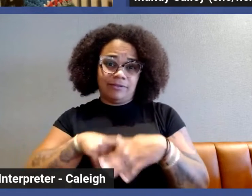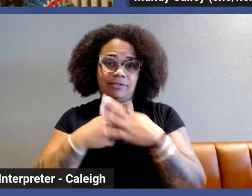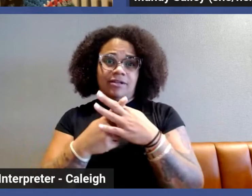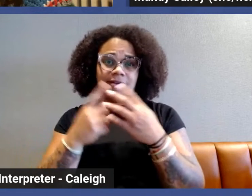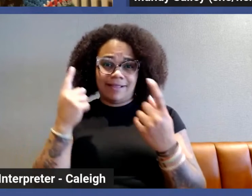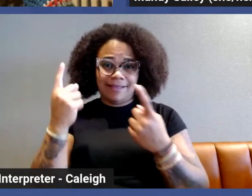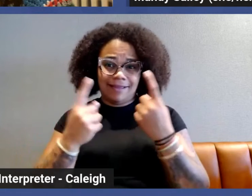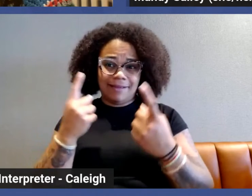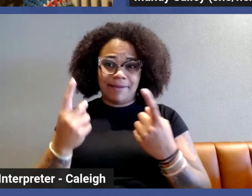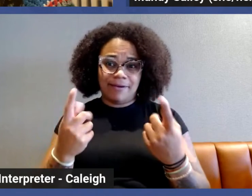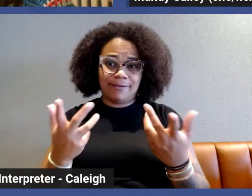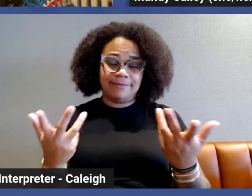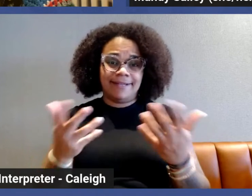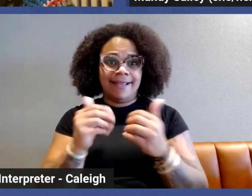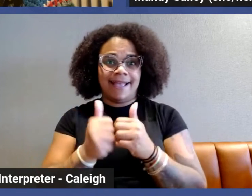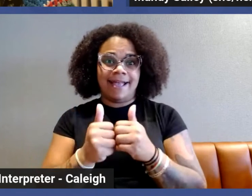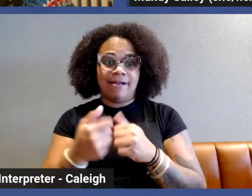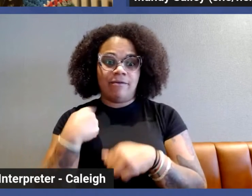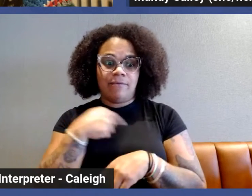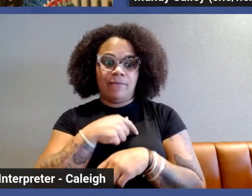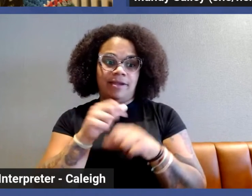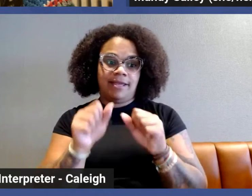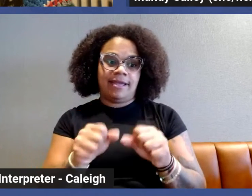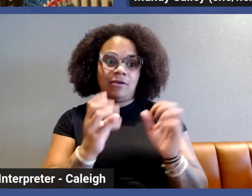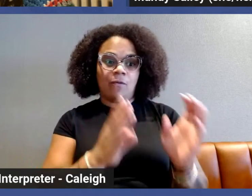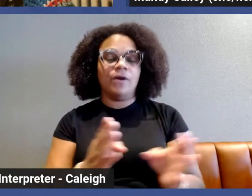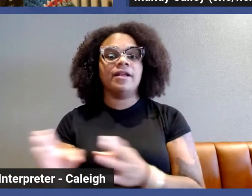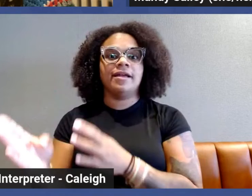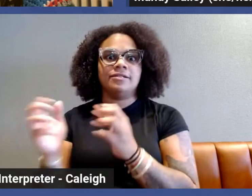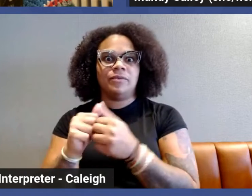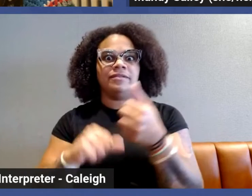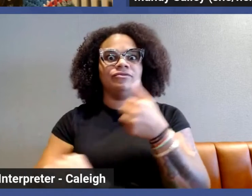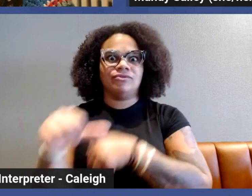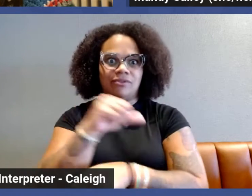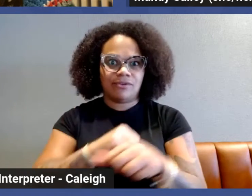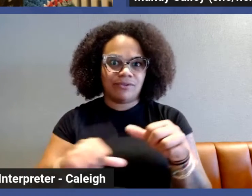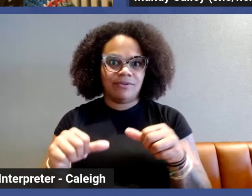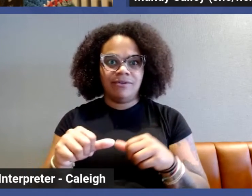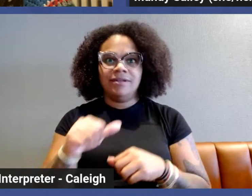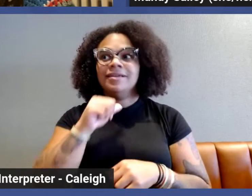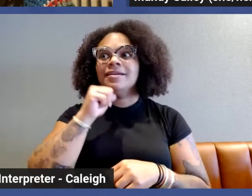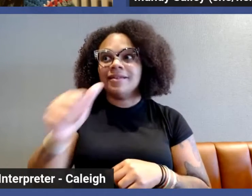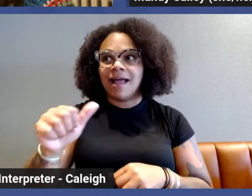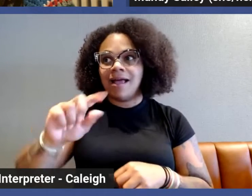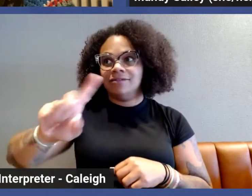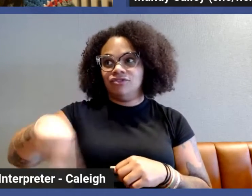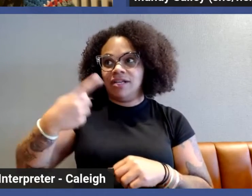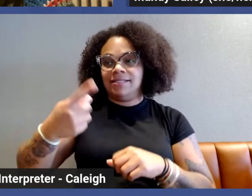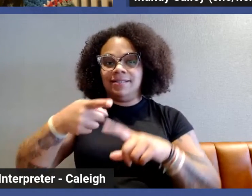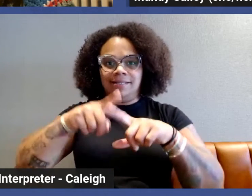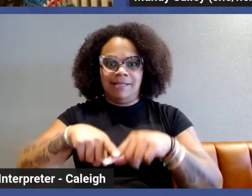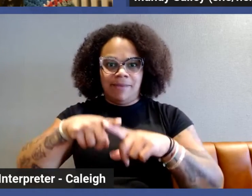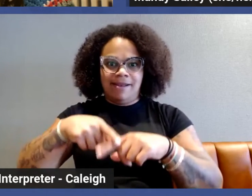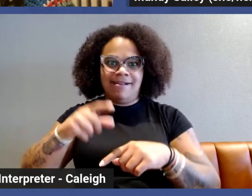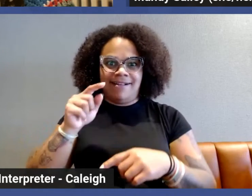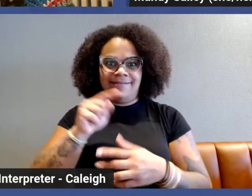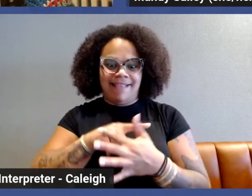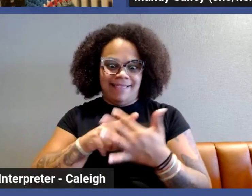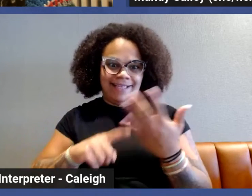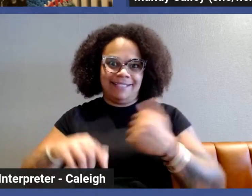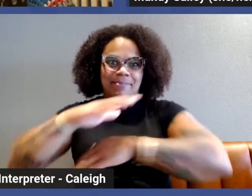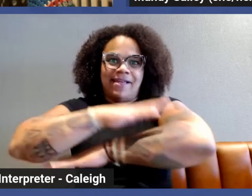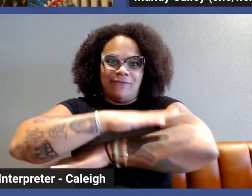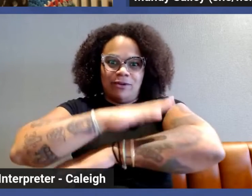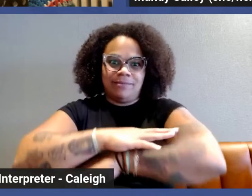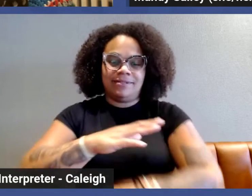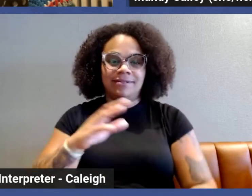have ways to organize with one another that aren't platform dependent, right? Both like very simply,